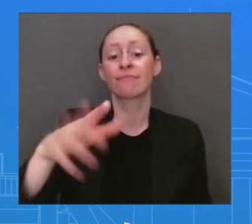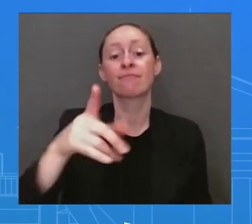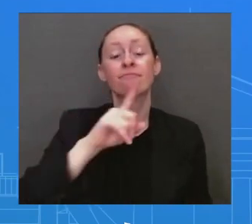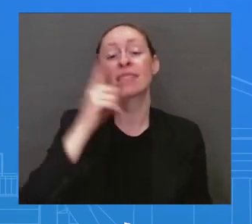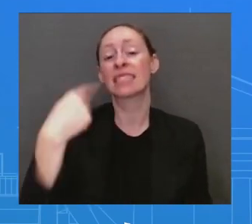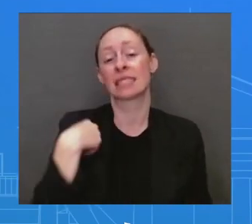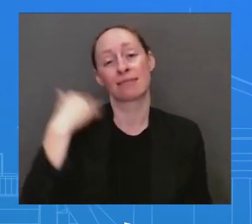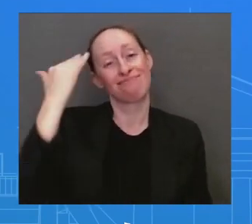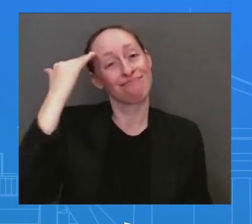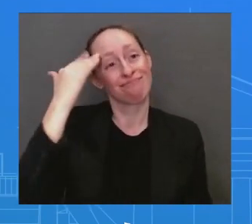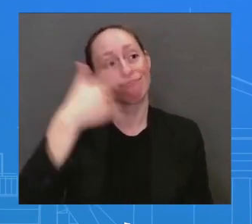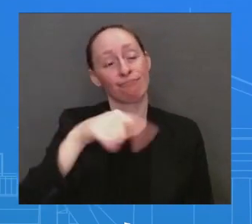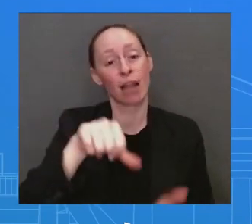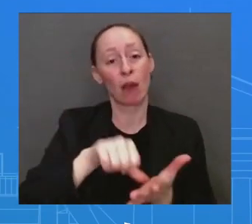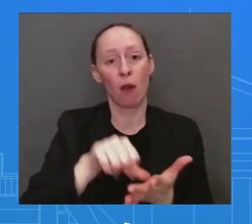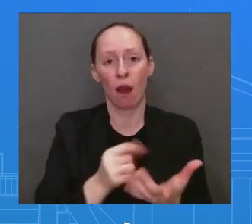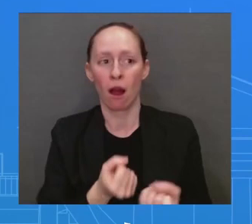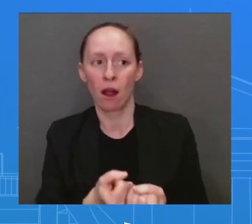deterrence.